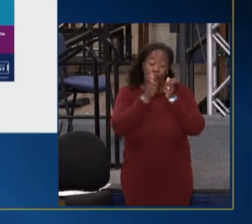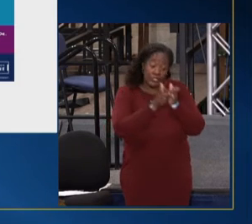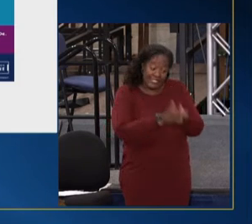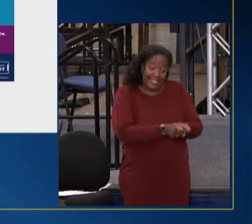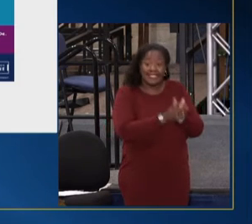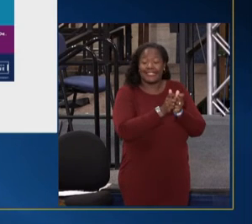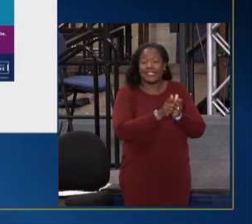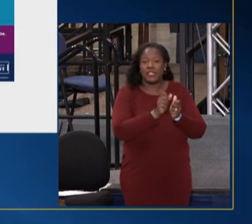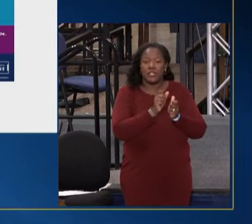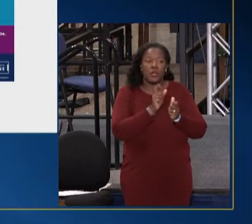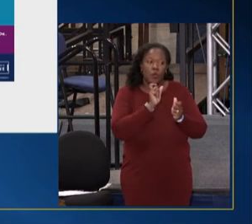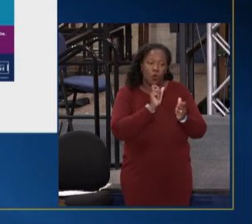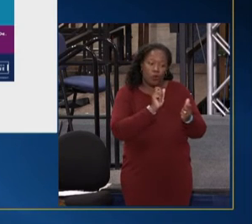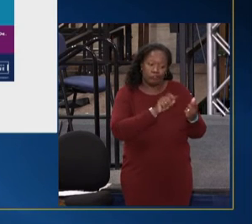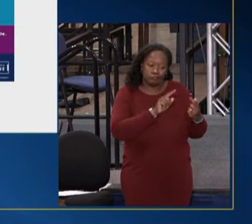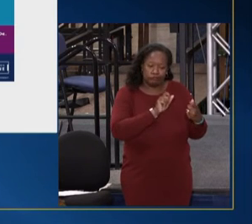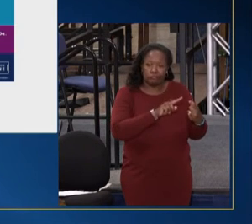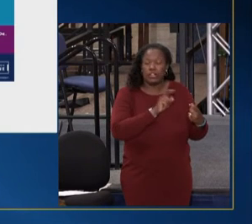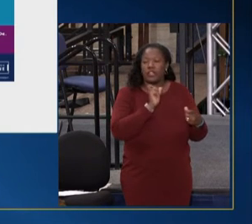out a